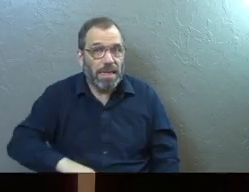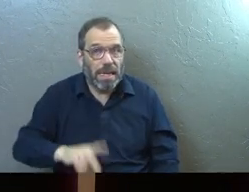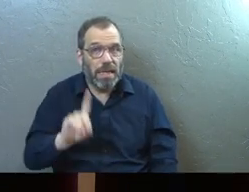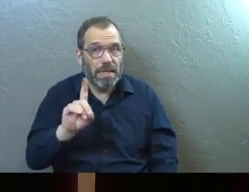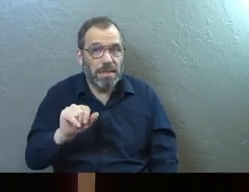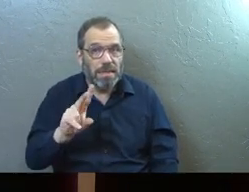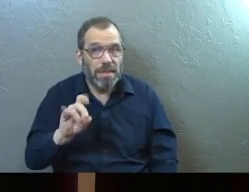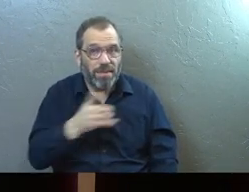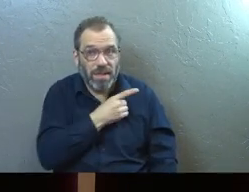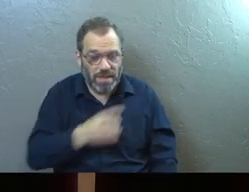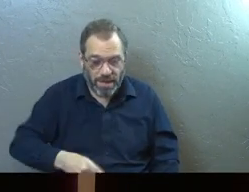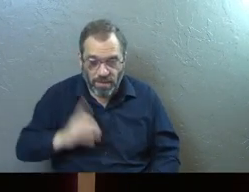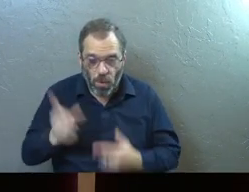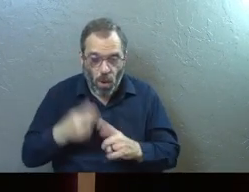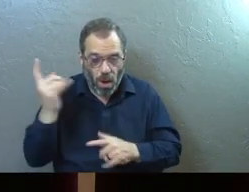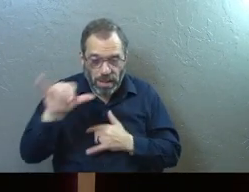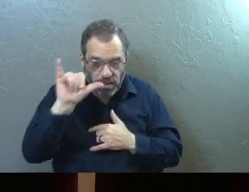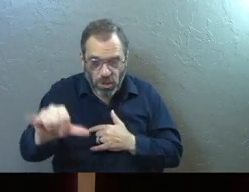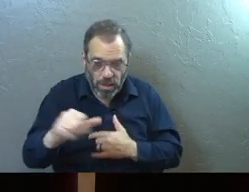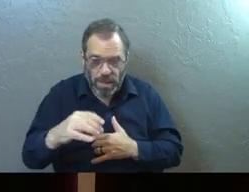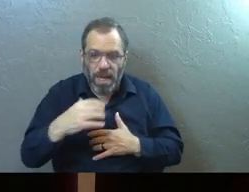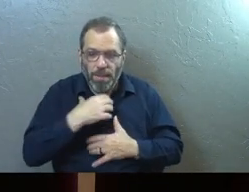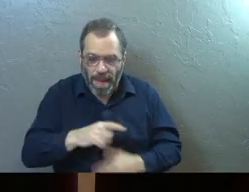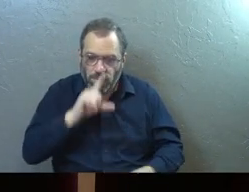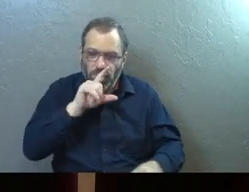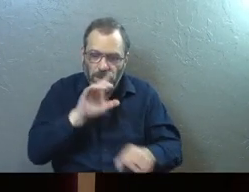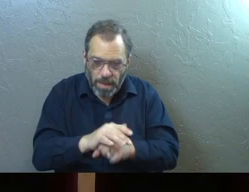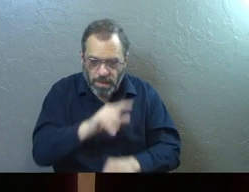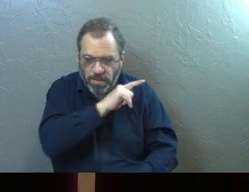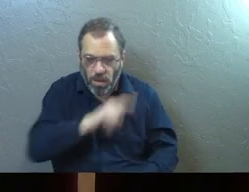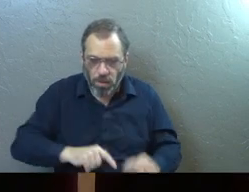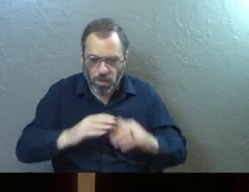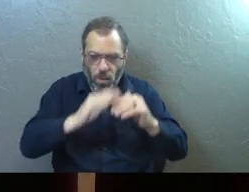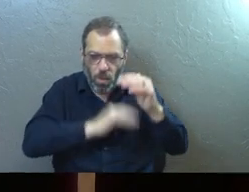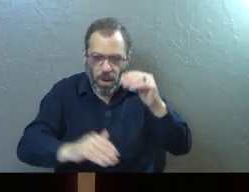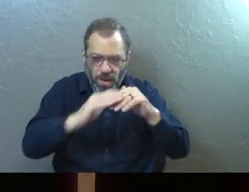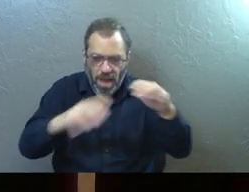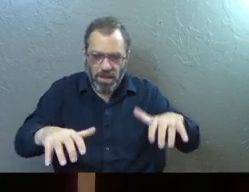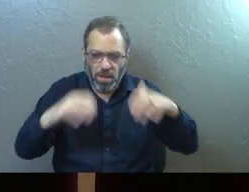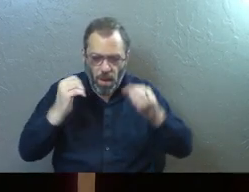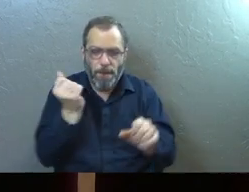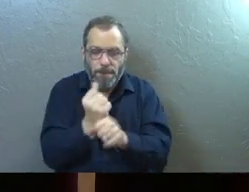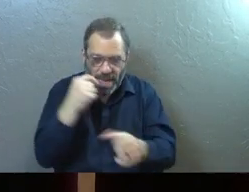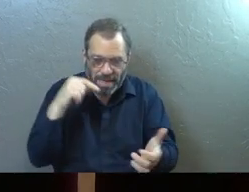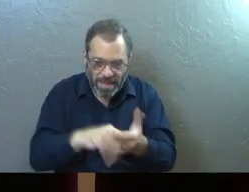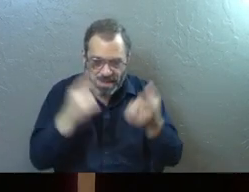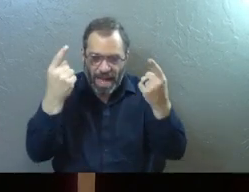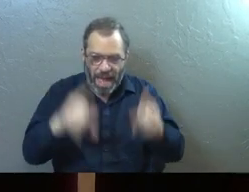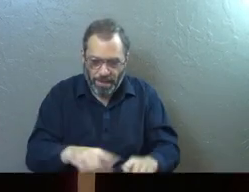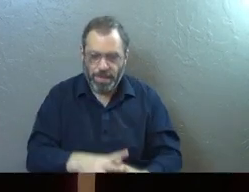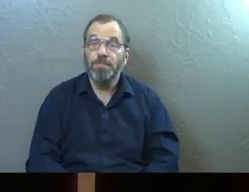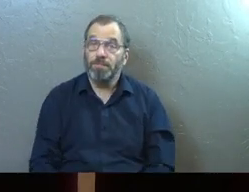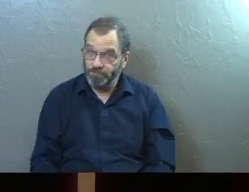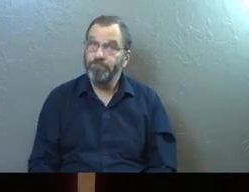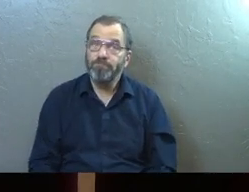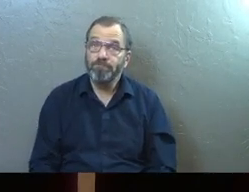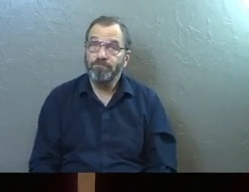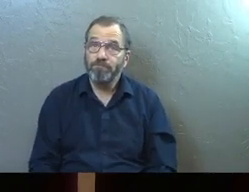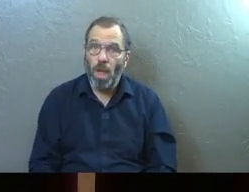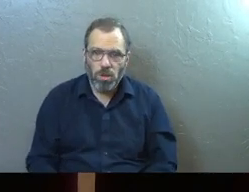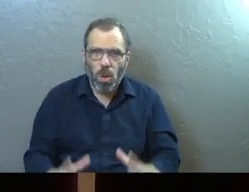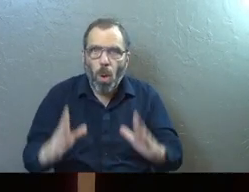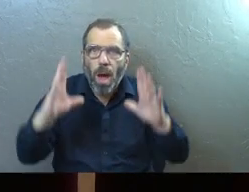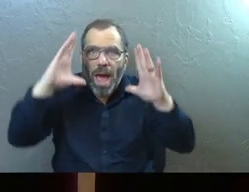remember that. For all eternity, the passionate commitment of the Lord of Heaven's armies will make this happen. There's all